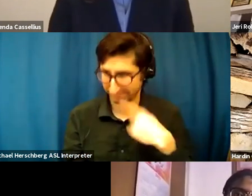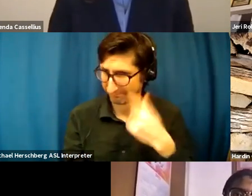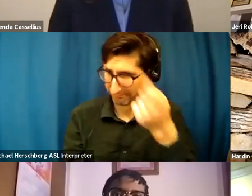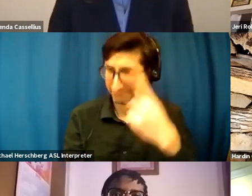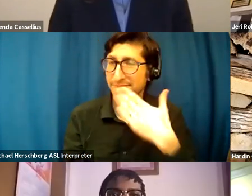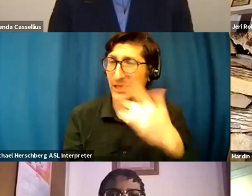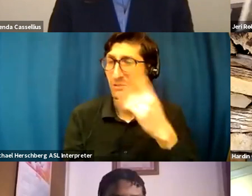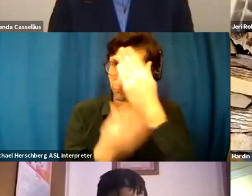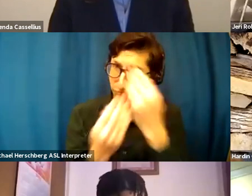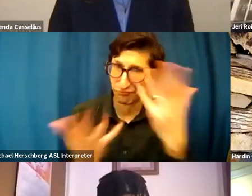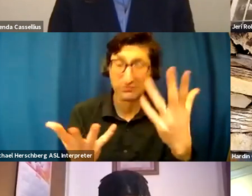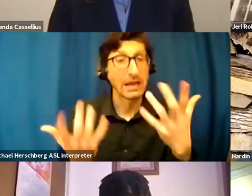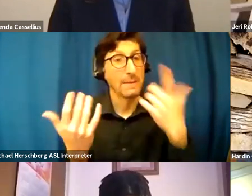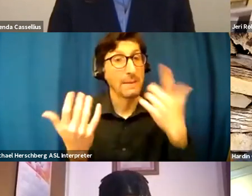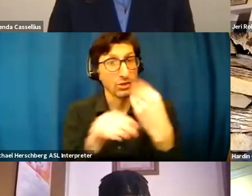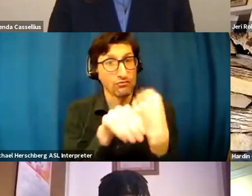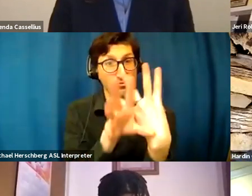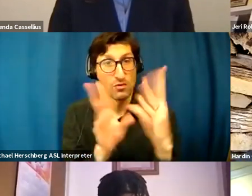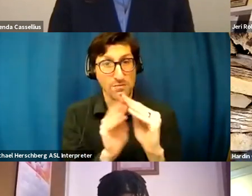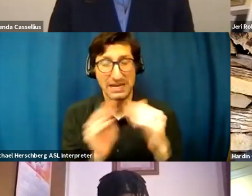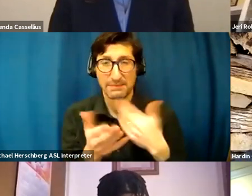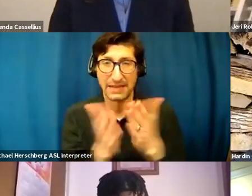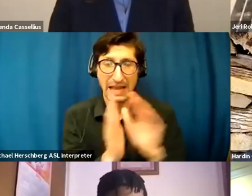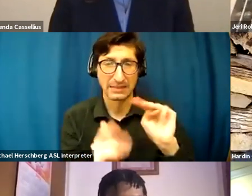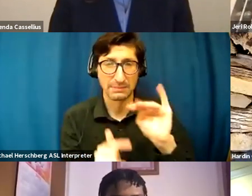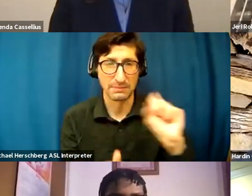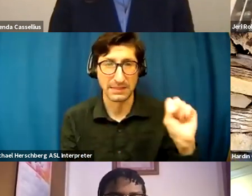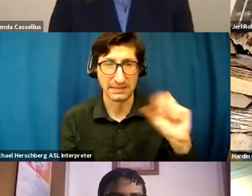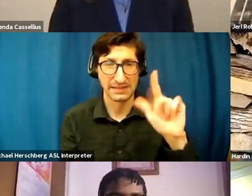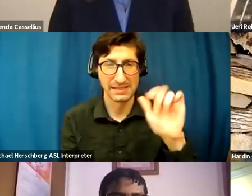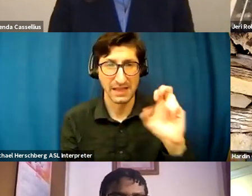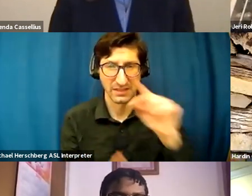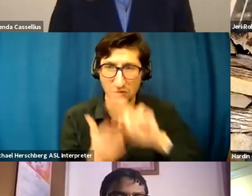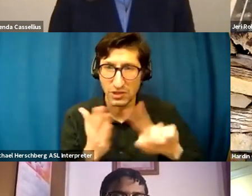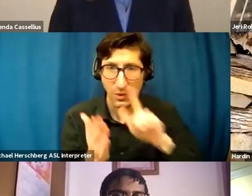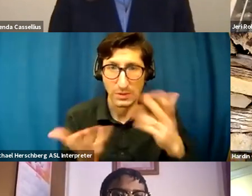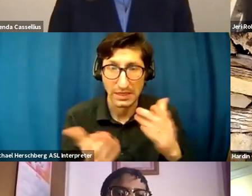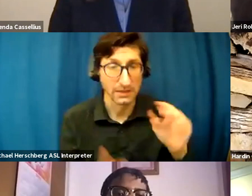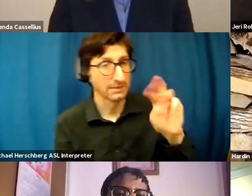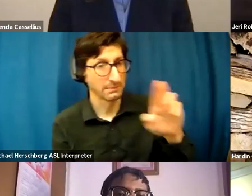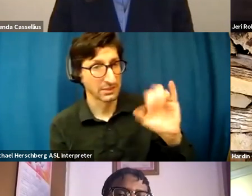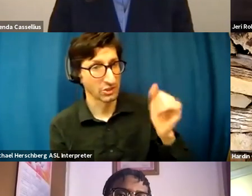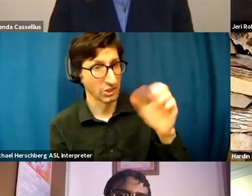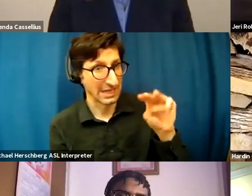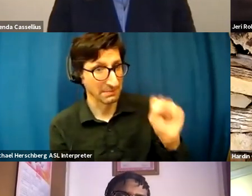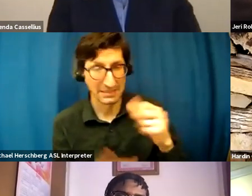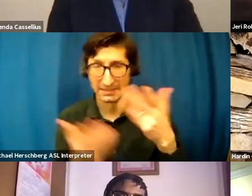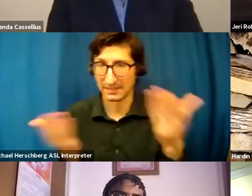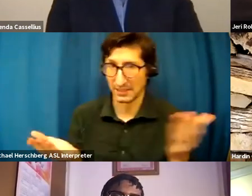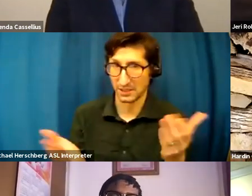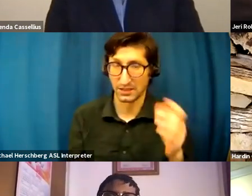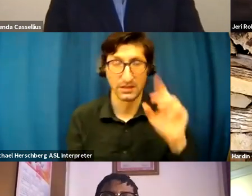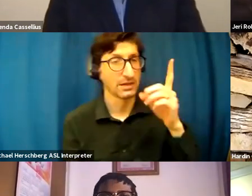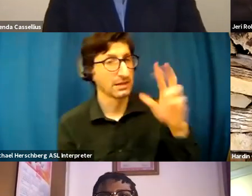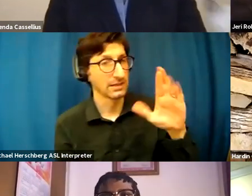is a remote meeting, I'm going to ask Ms. Sullivan to please call the roll. Mr. James? Present.